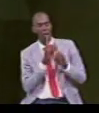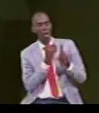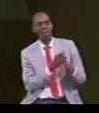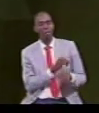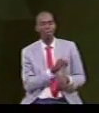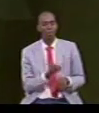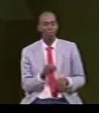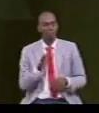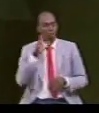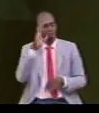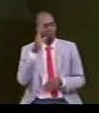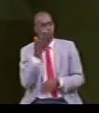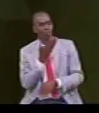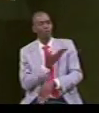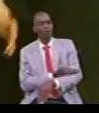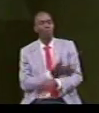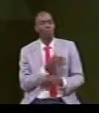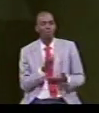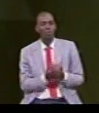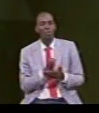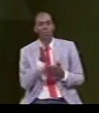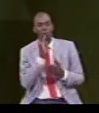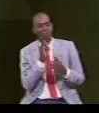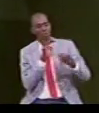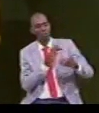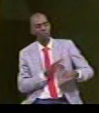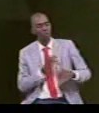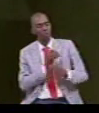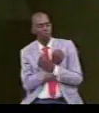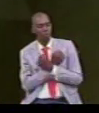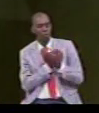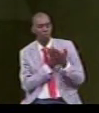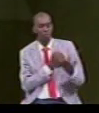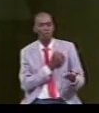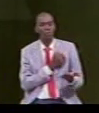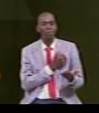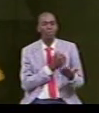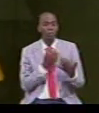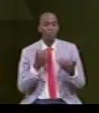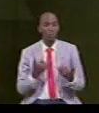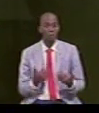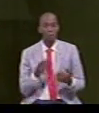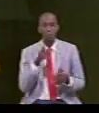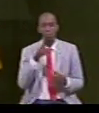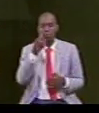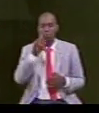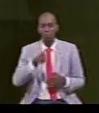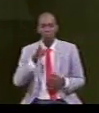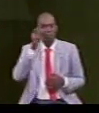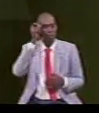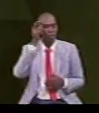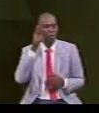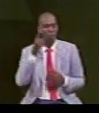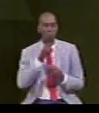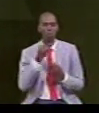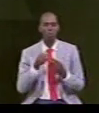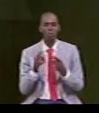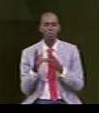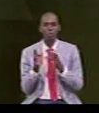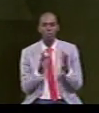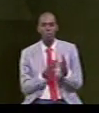conversion right there. That's the transformation right there. Now, you must understand, when Jesus